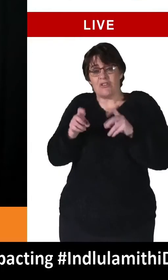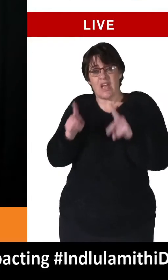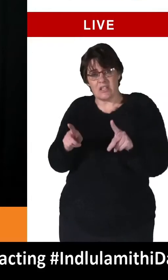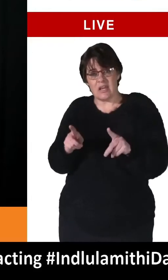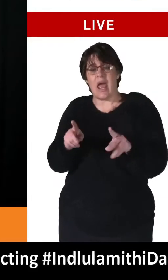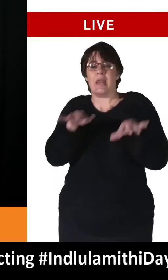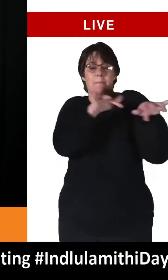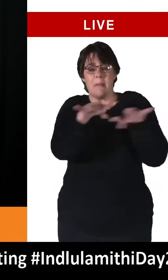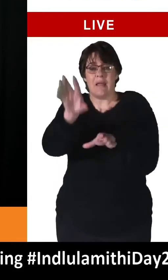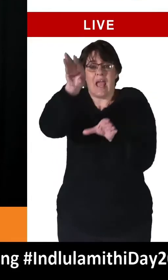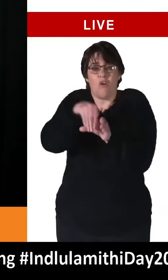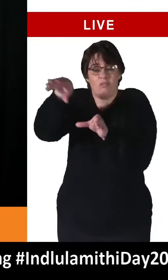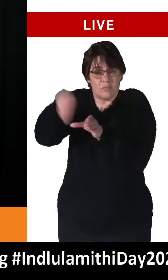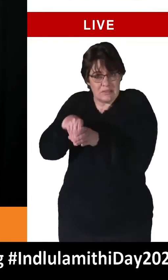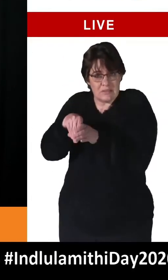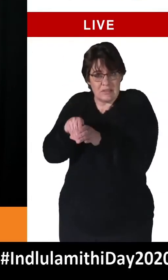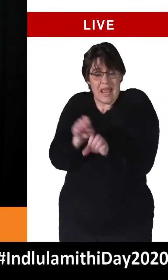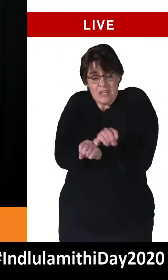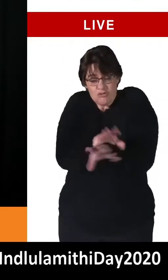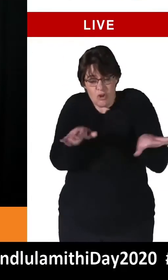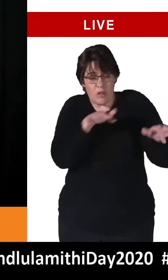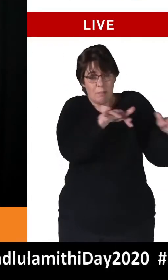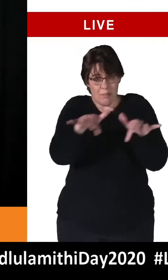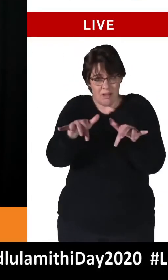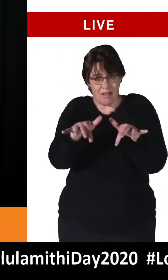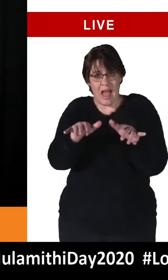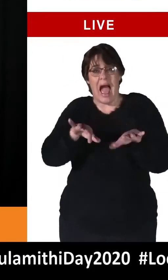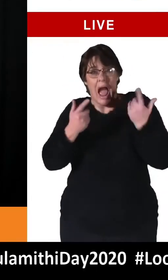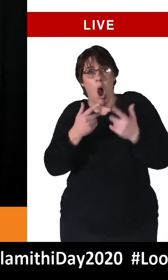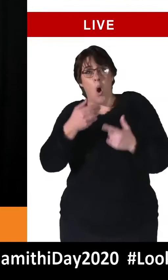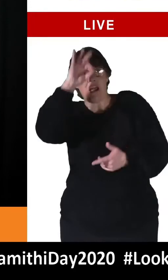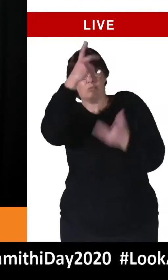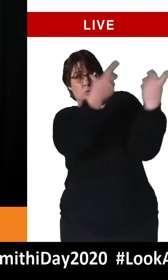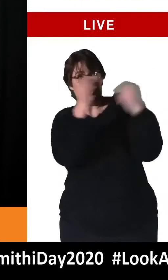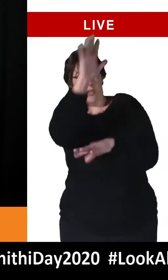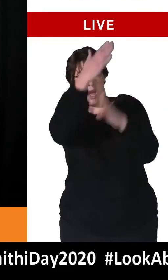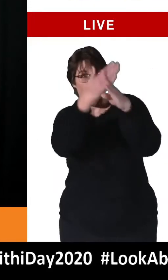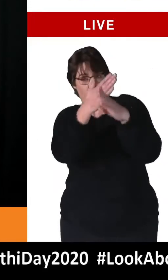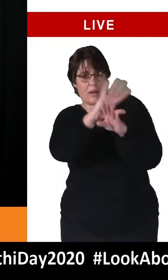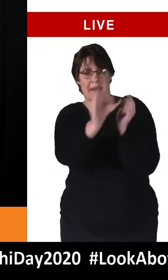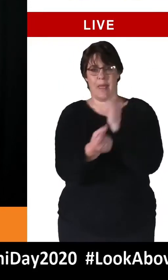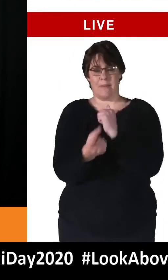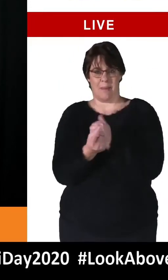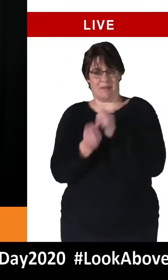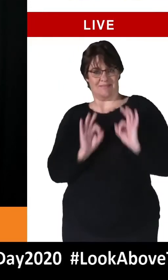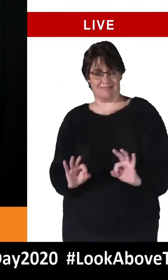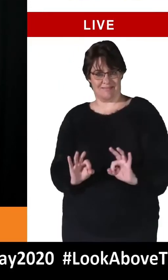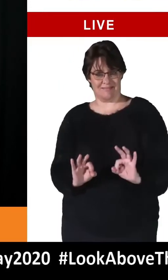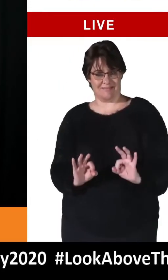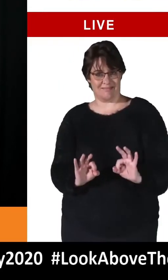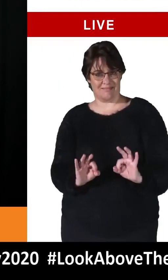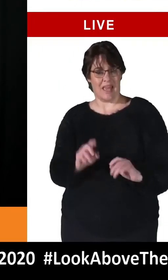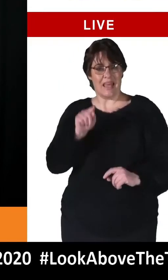public participation by the general public in the affairs of government happens, must begin